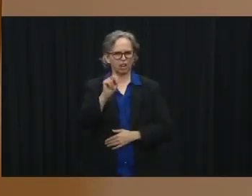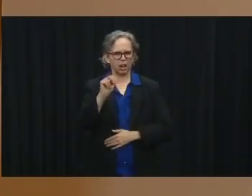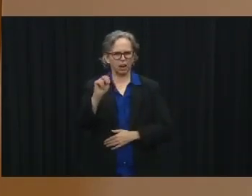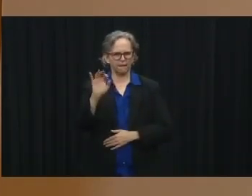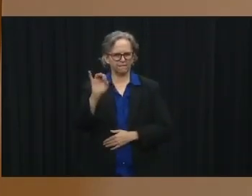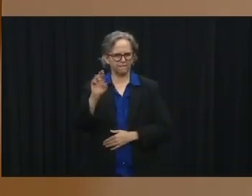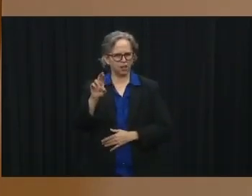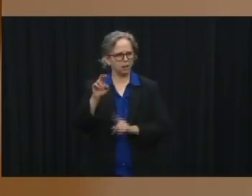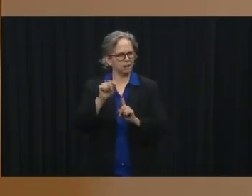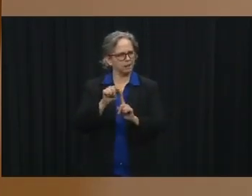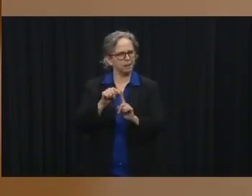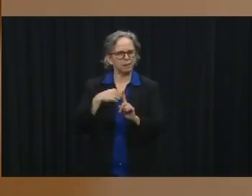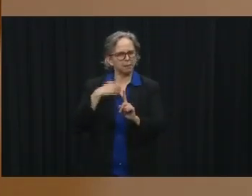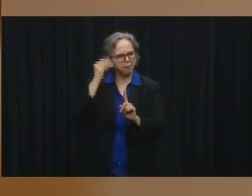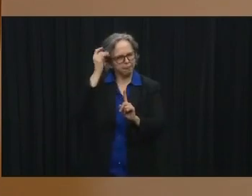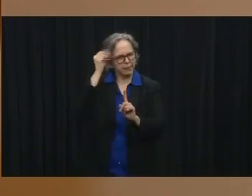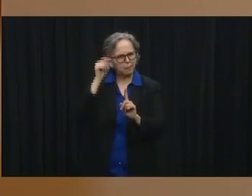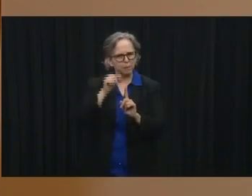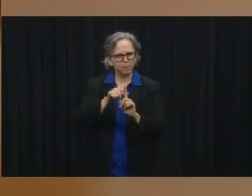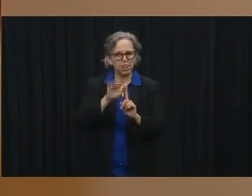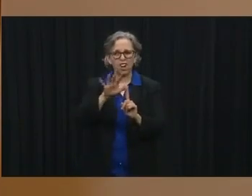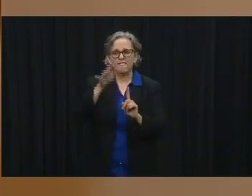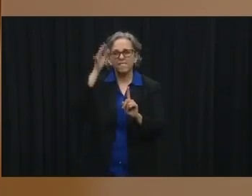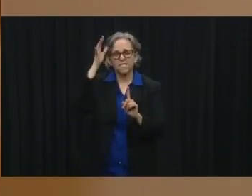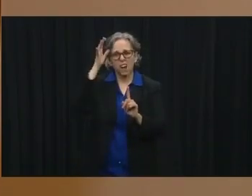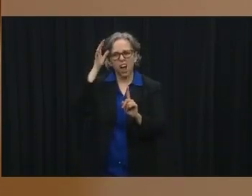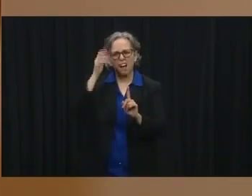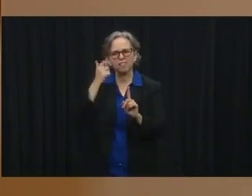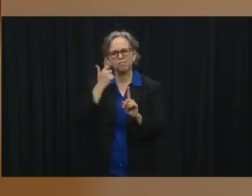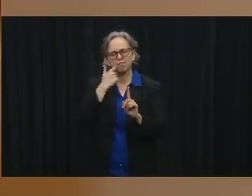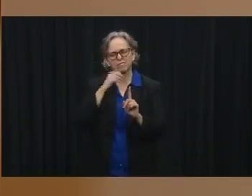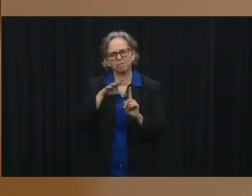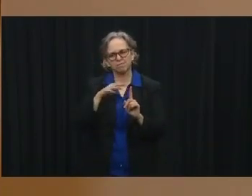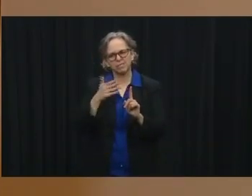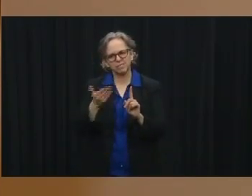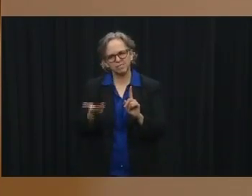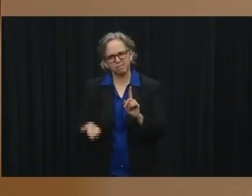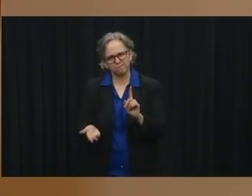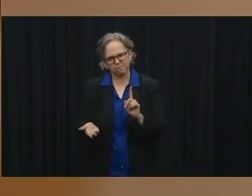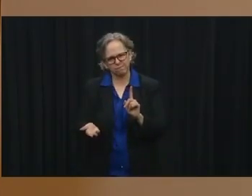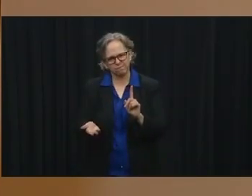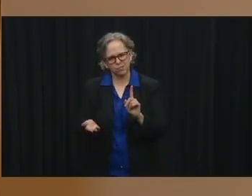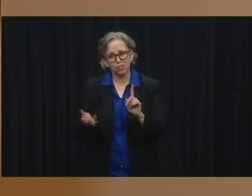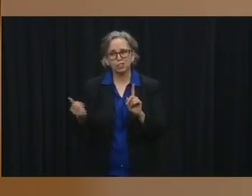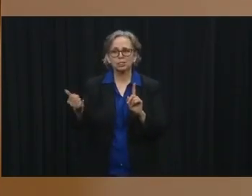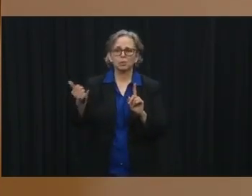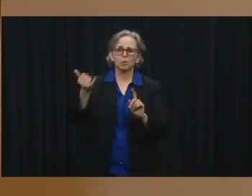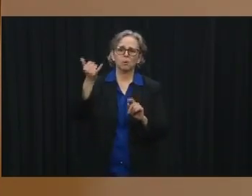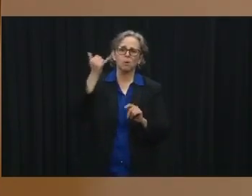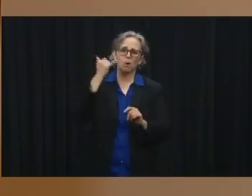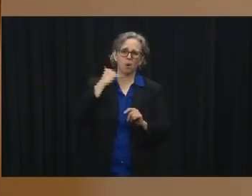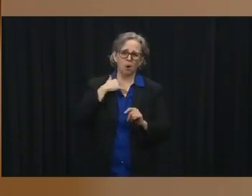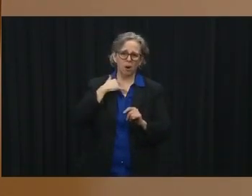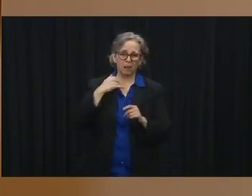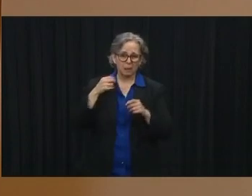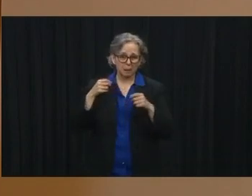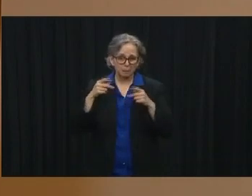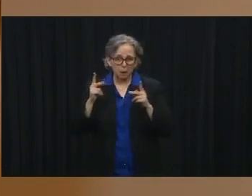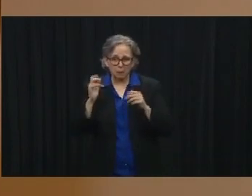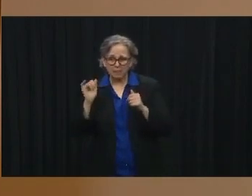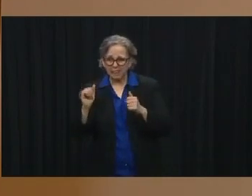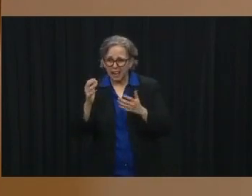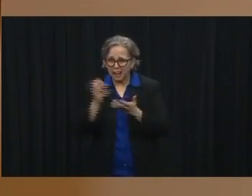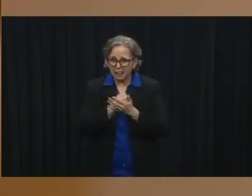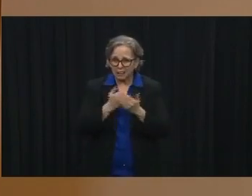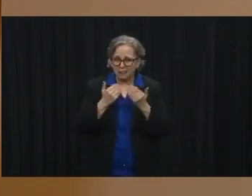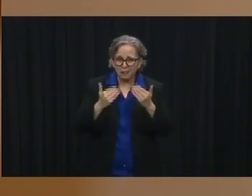father yesterday, and she called to ask again about funerals and what her and her family could do. These are very,